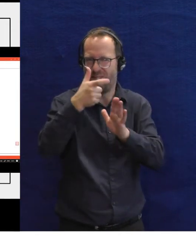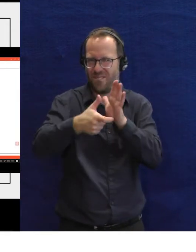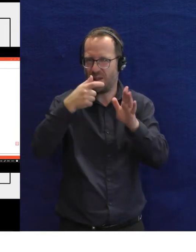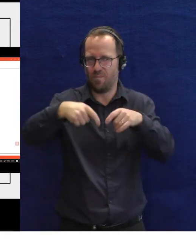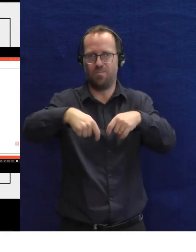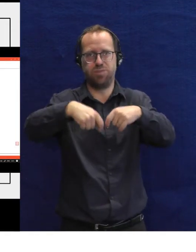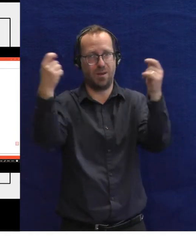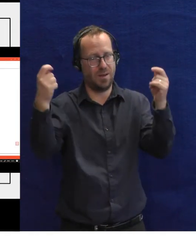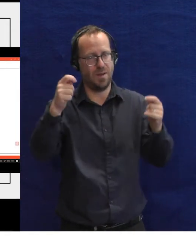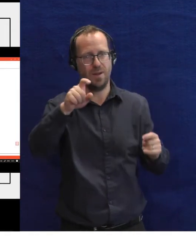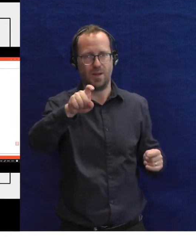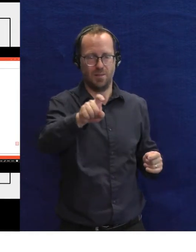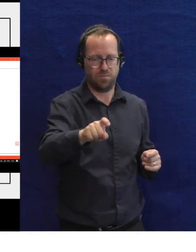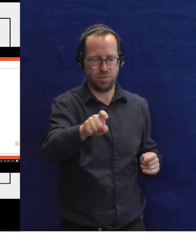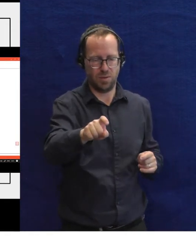Verify.